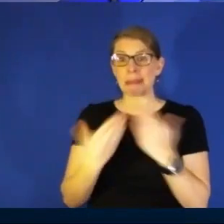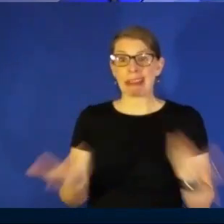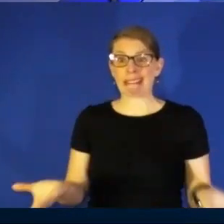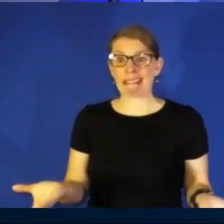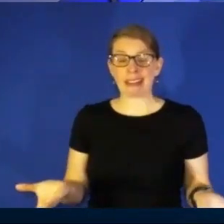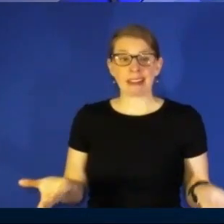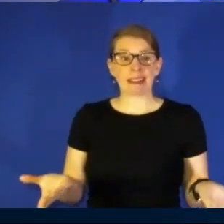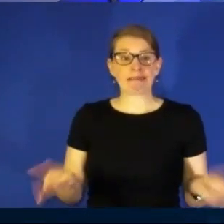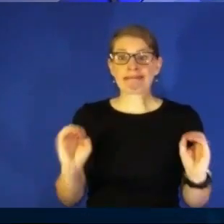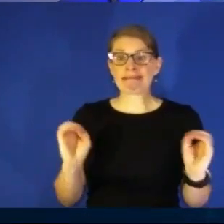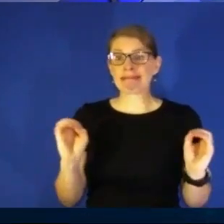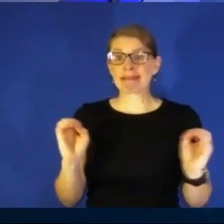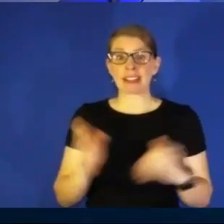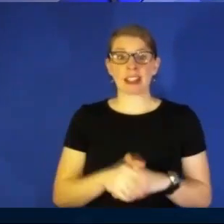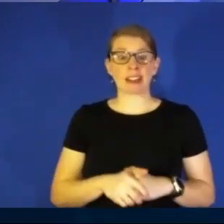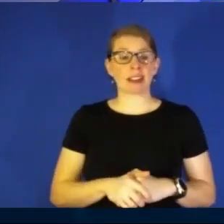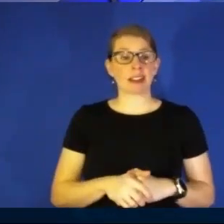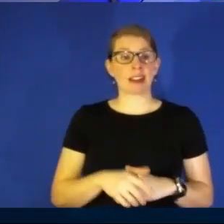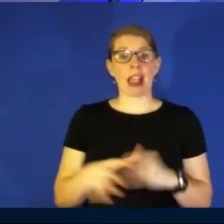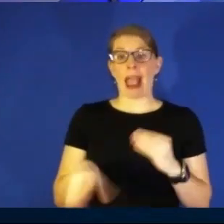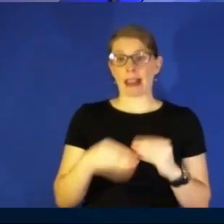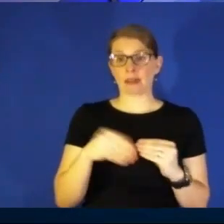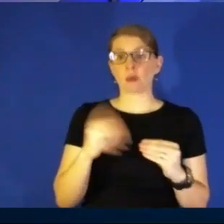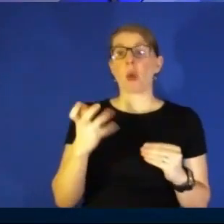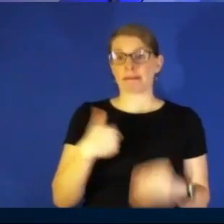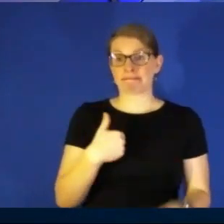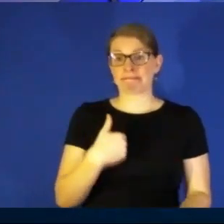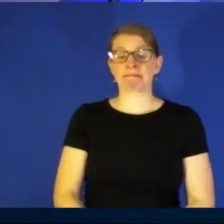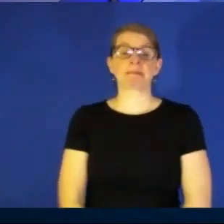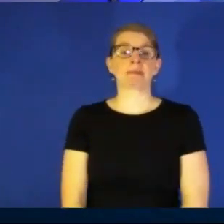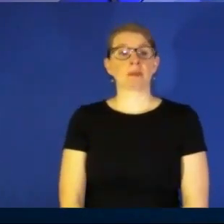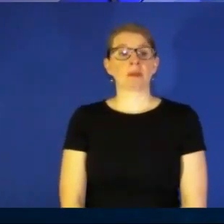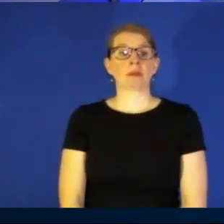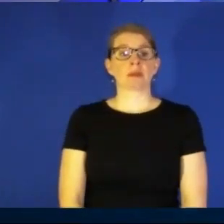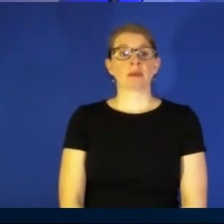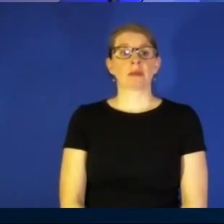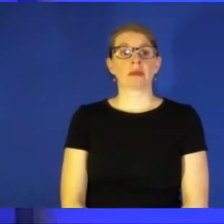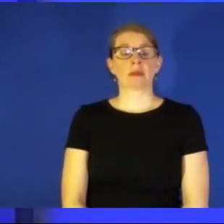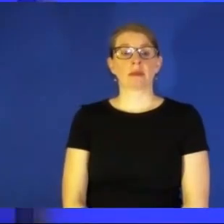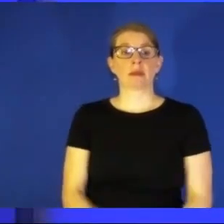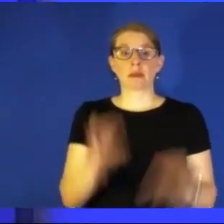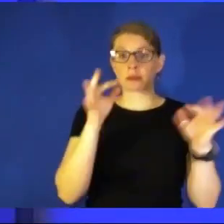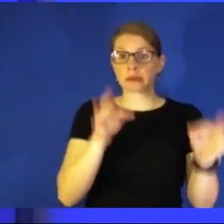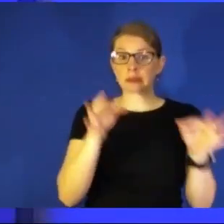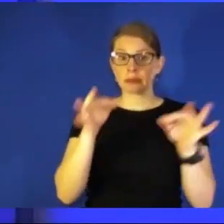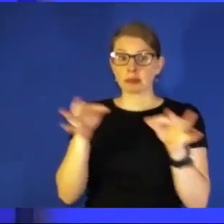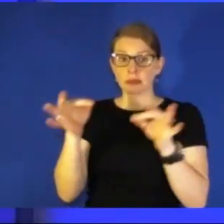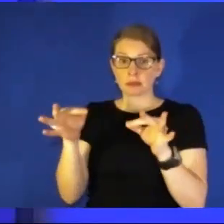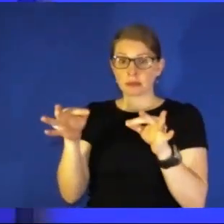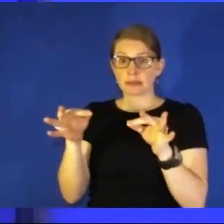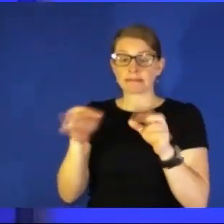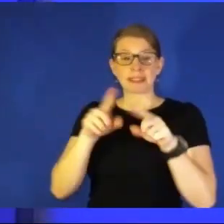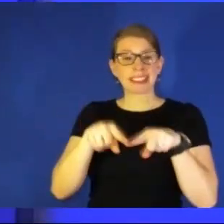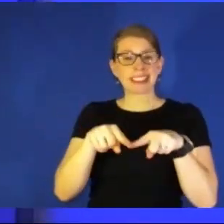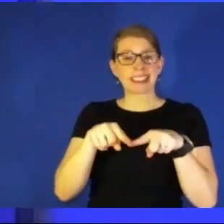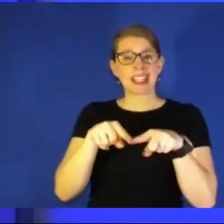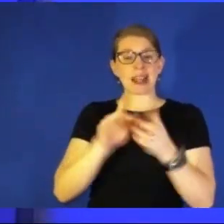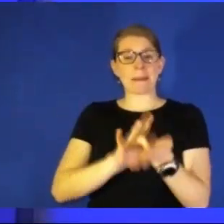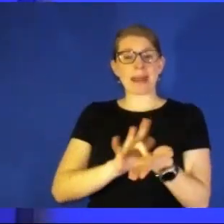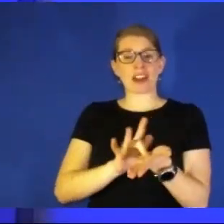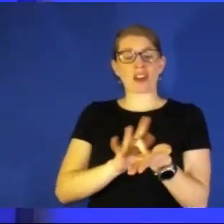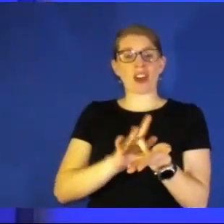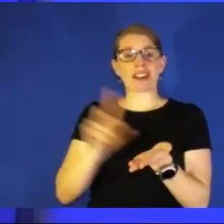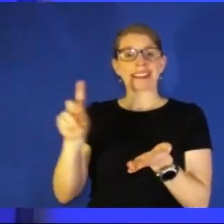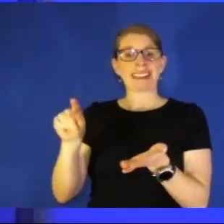there? Well, I would add to that too. Those decisions are really based on all the medical data